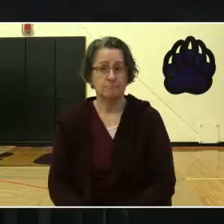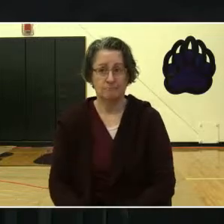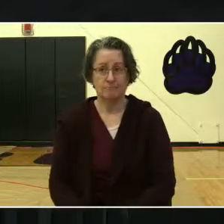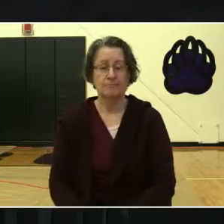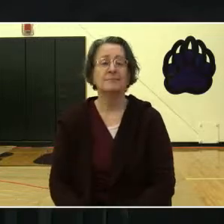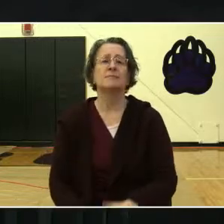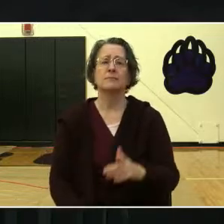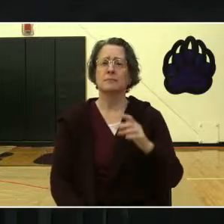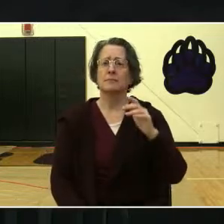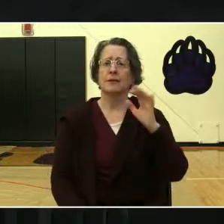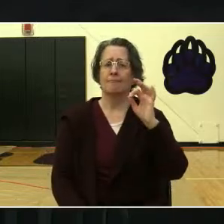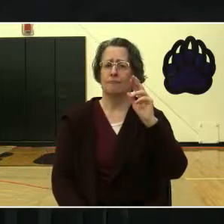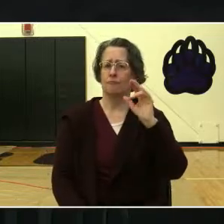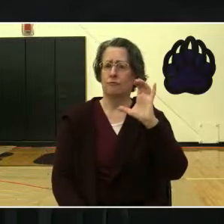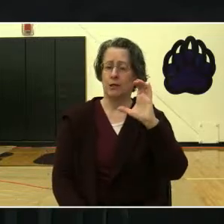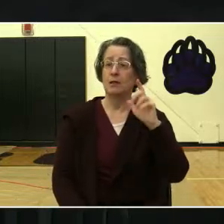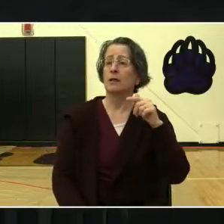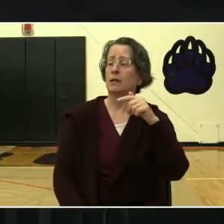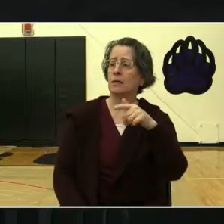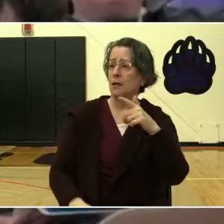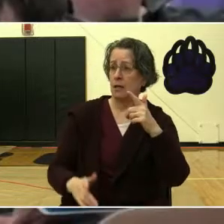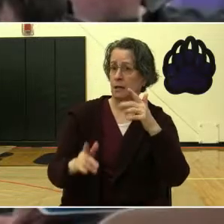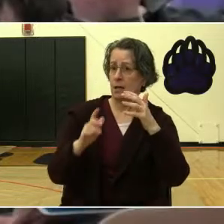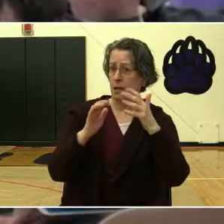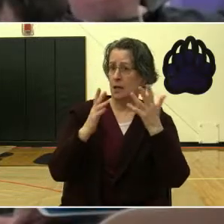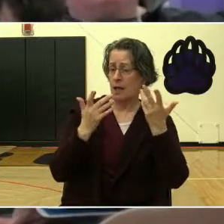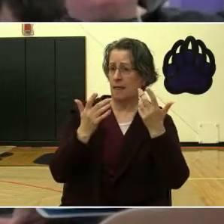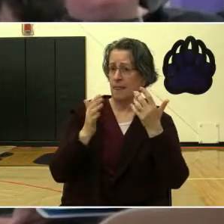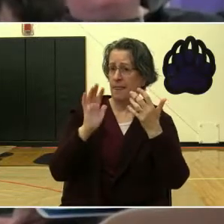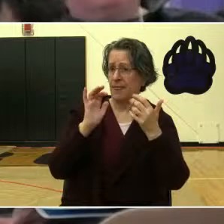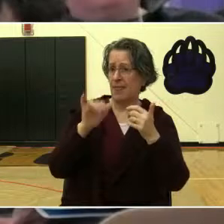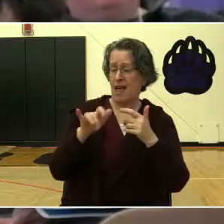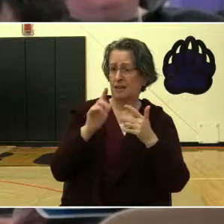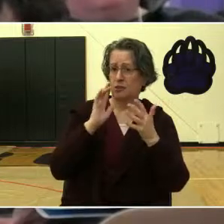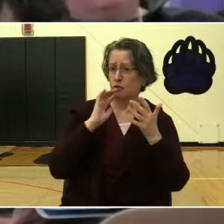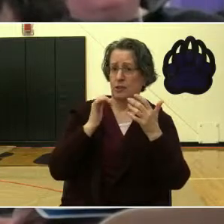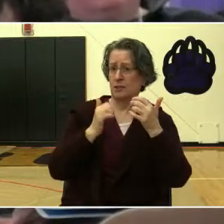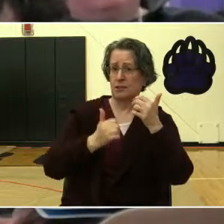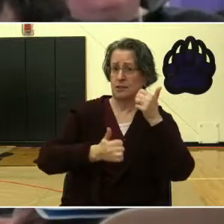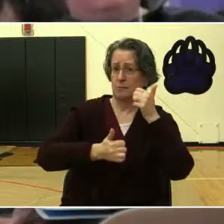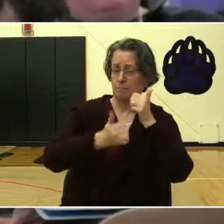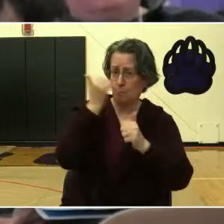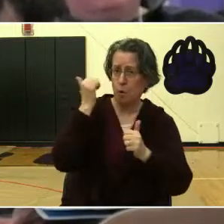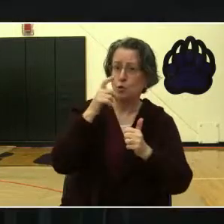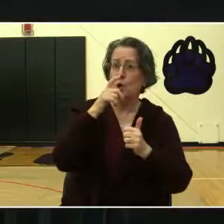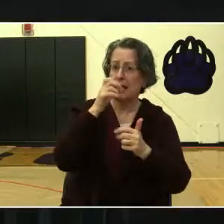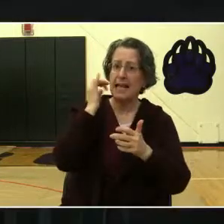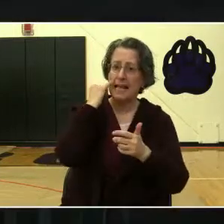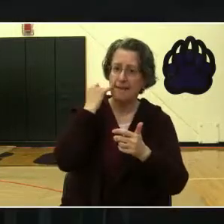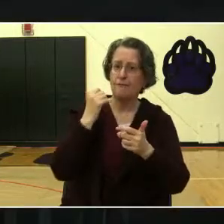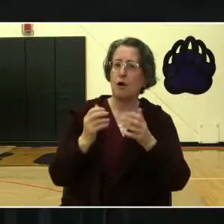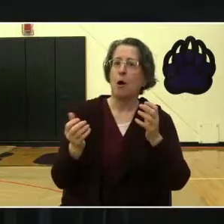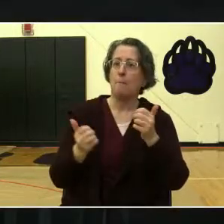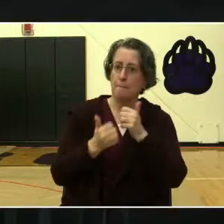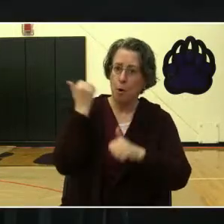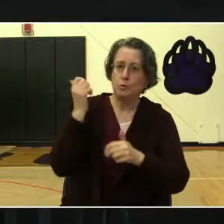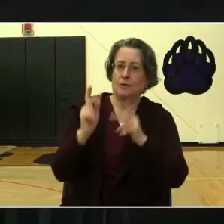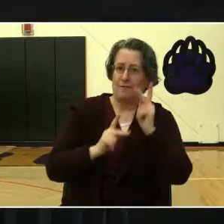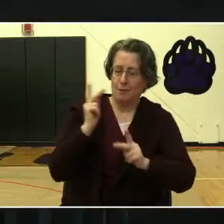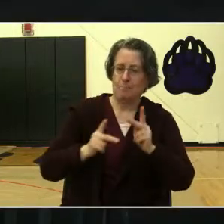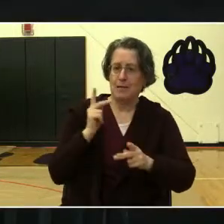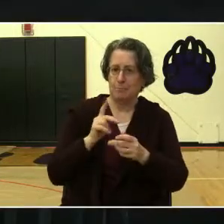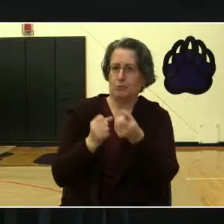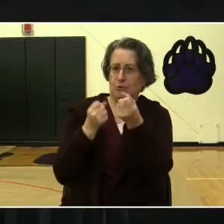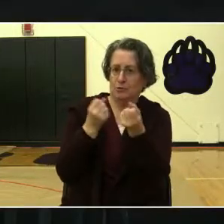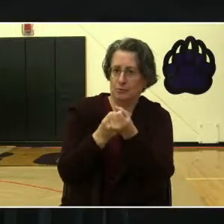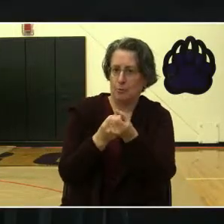and this is a majority vote what's that it's just a majority vote Yes okay M